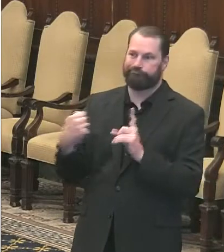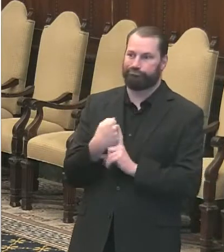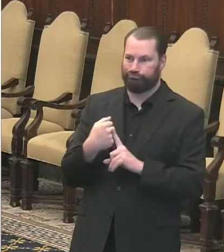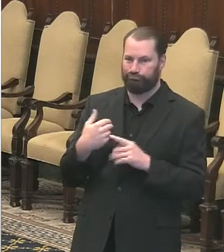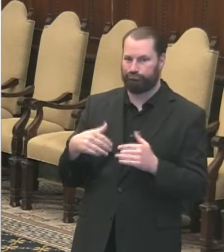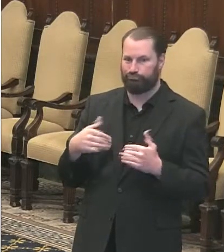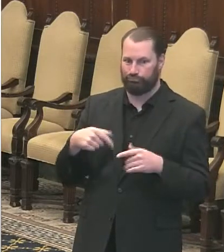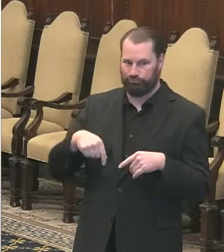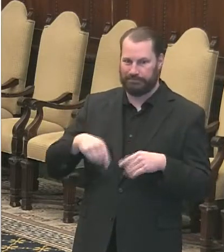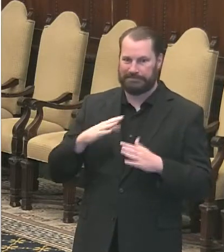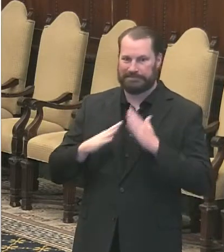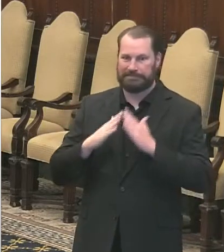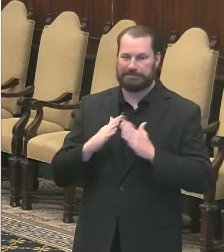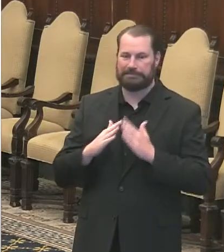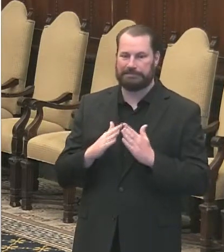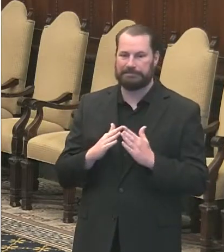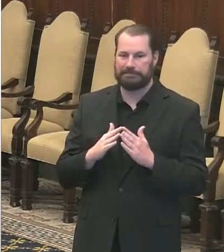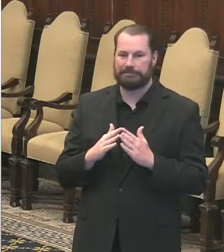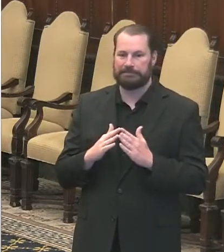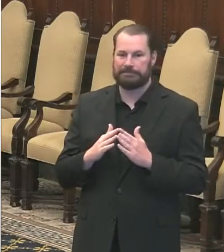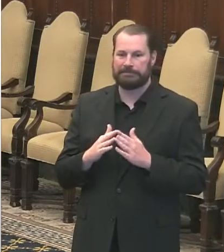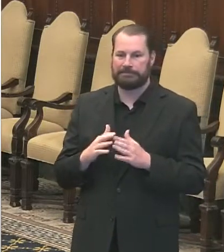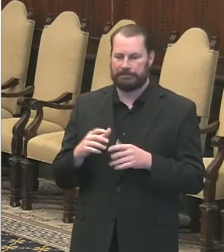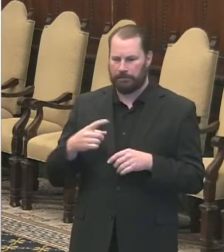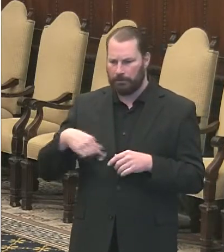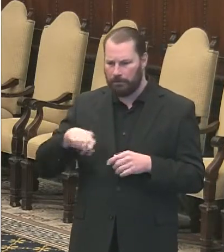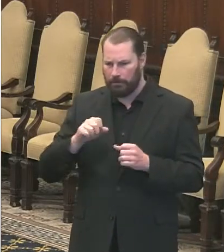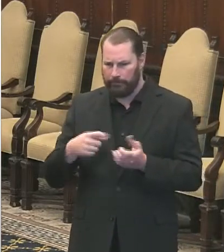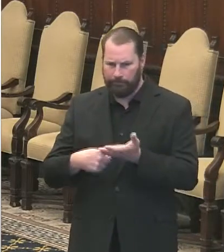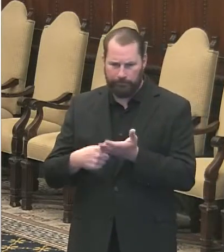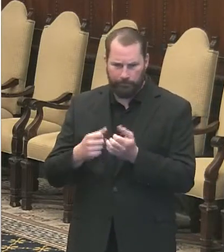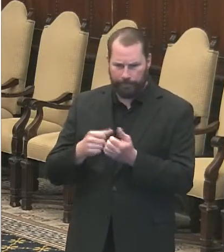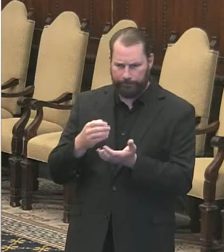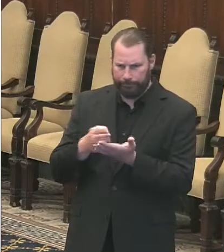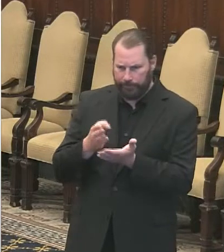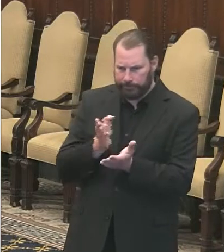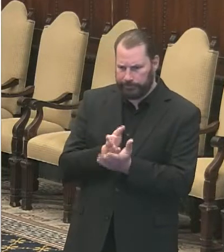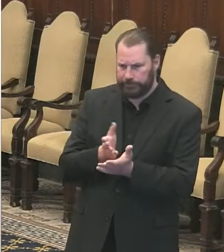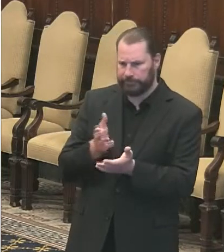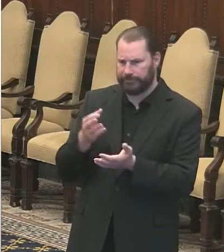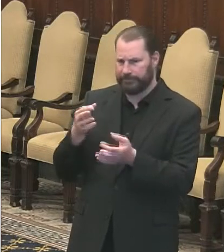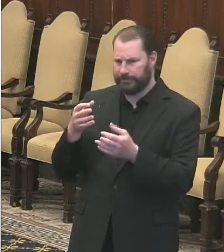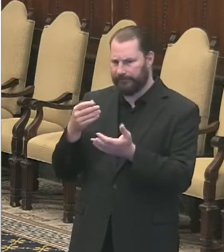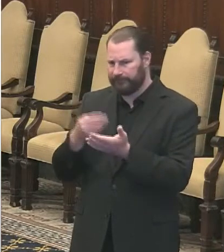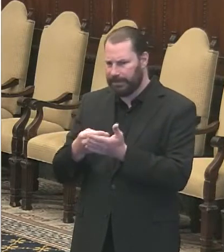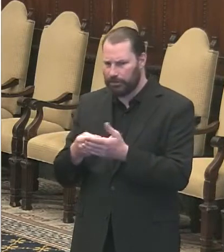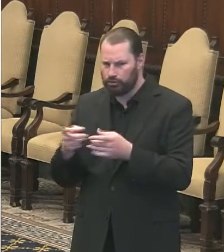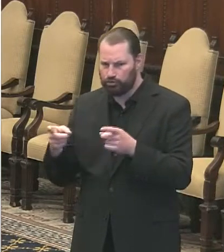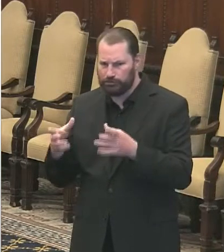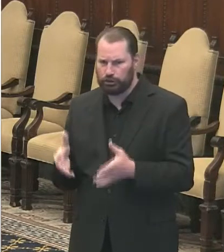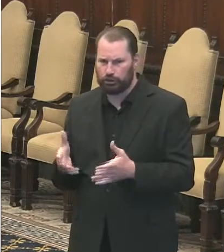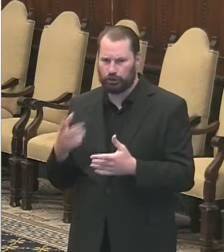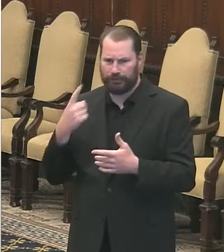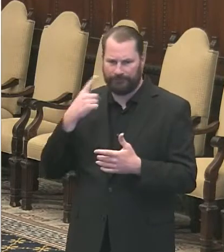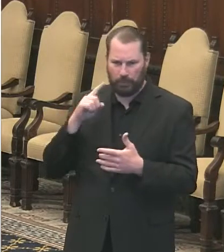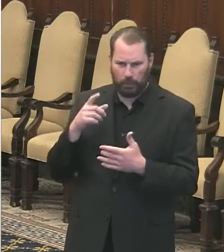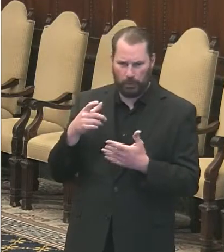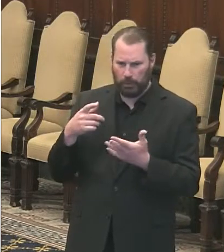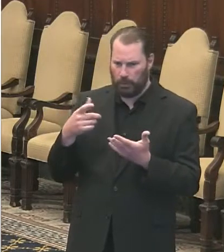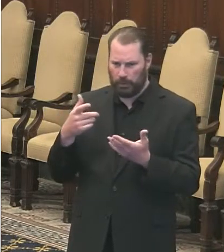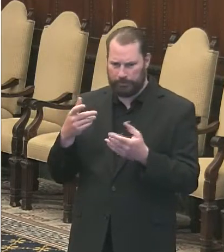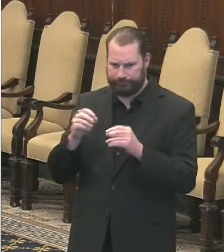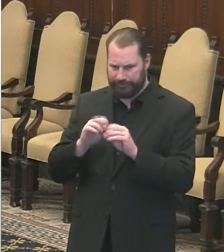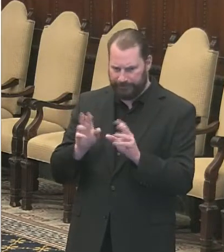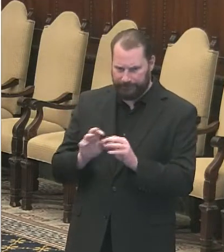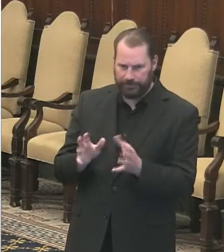certainly circle back with the budget office and the finance director for more specifics, but we certainly knew that our April numbers, our